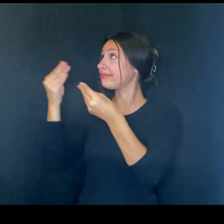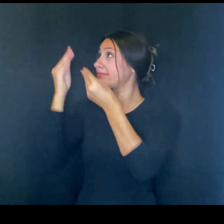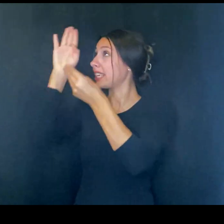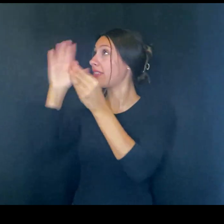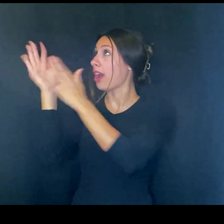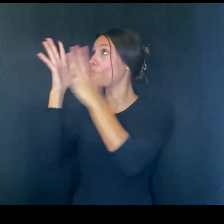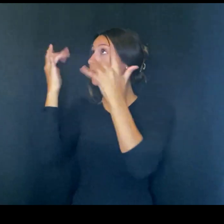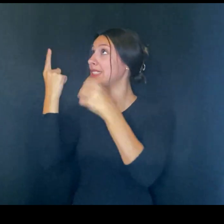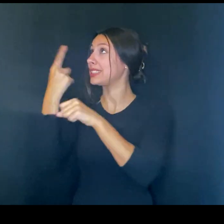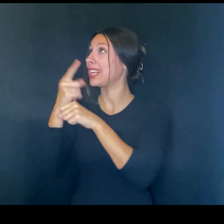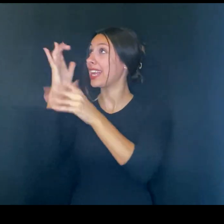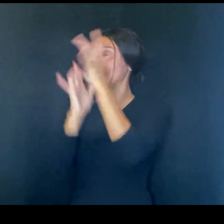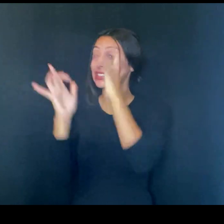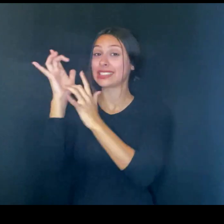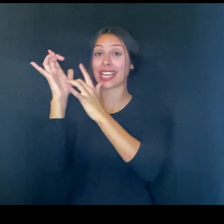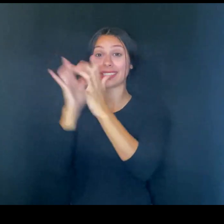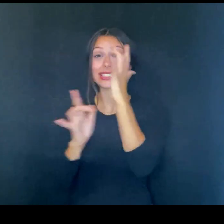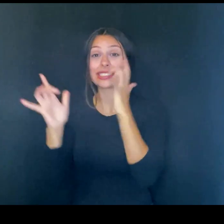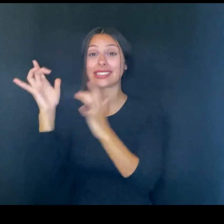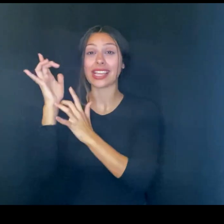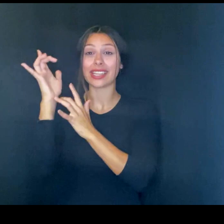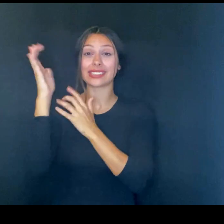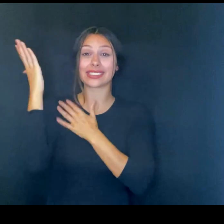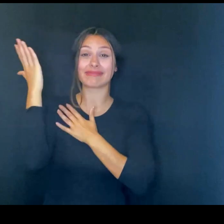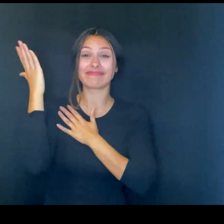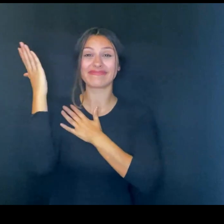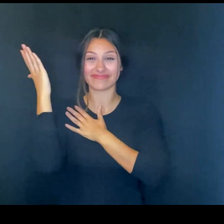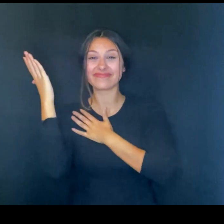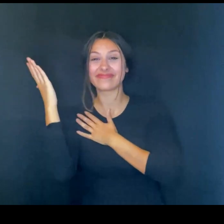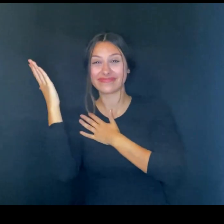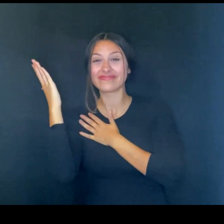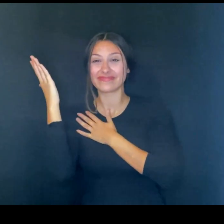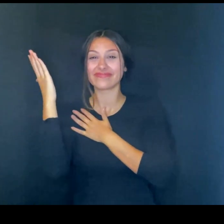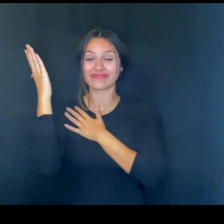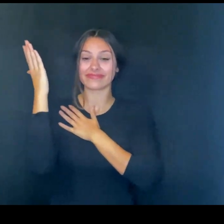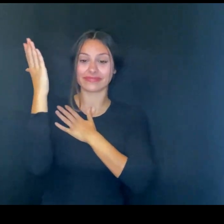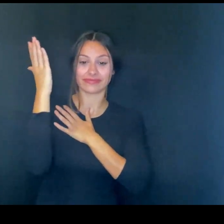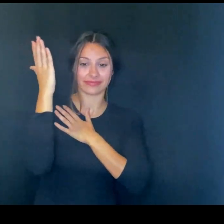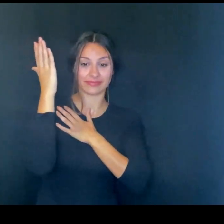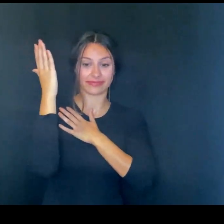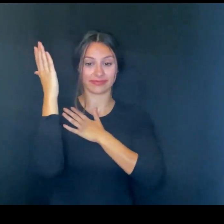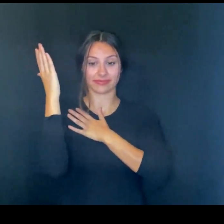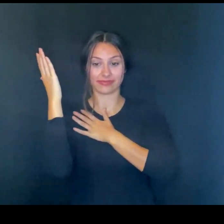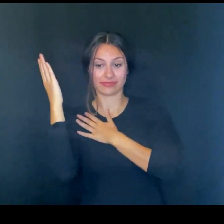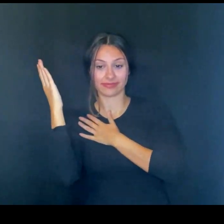Jesus in here. Jesus, Jesus, Jesus.